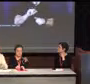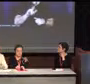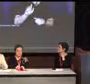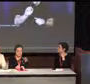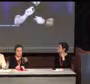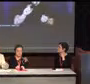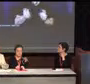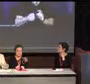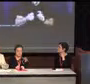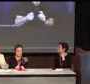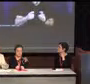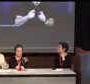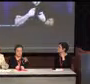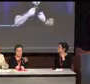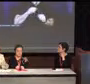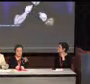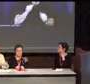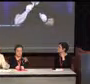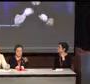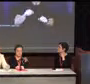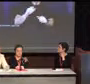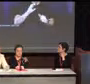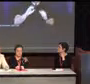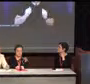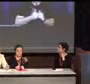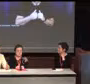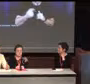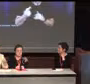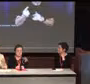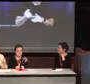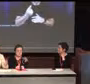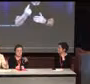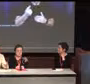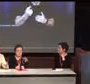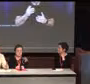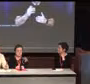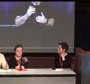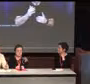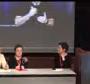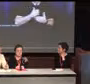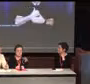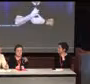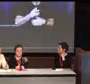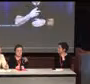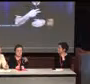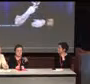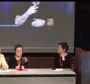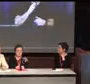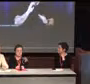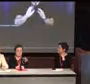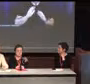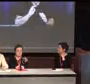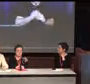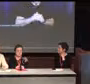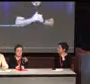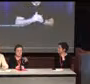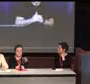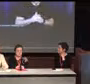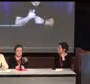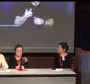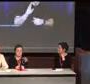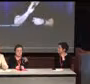to communicate with someone by understanding what they speak to me. So I would